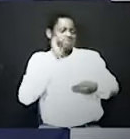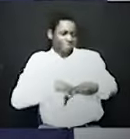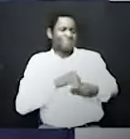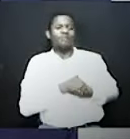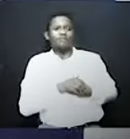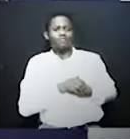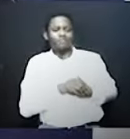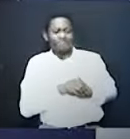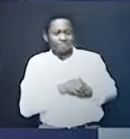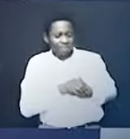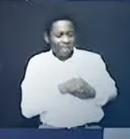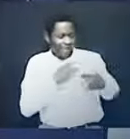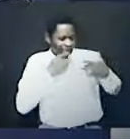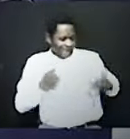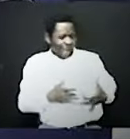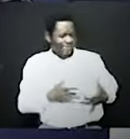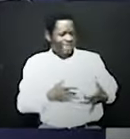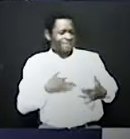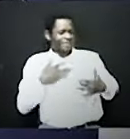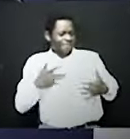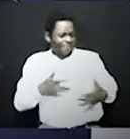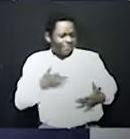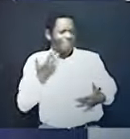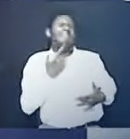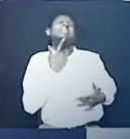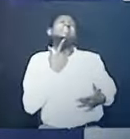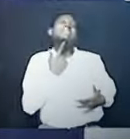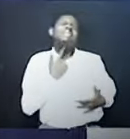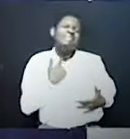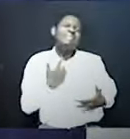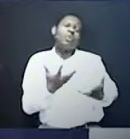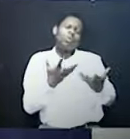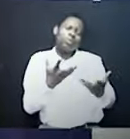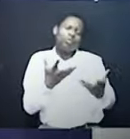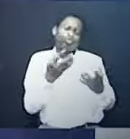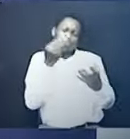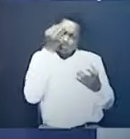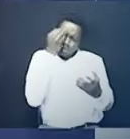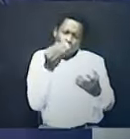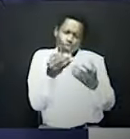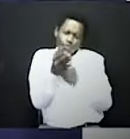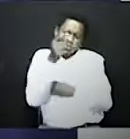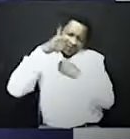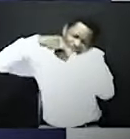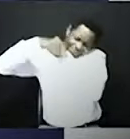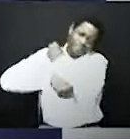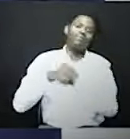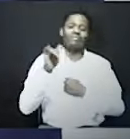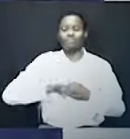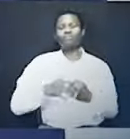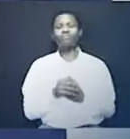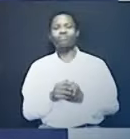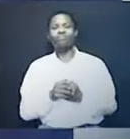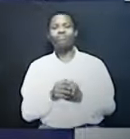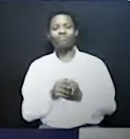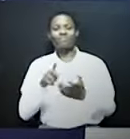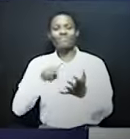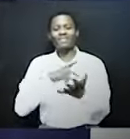that tests and hunger after God himself. Psalm